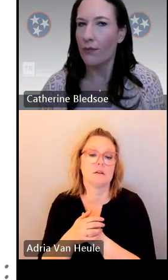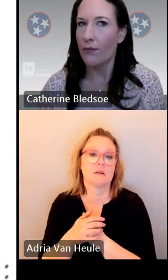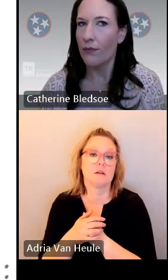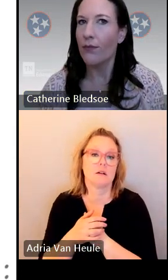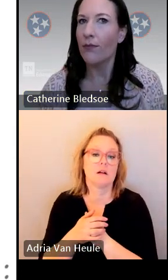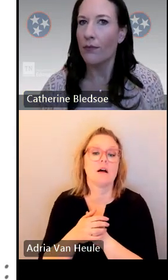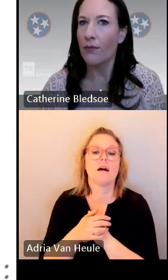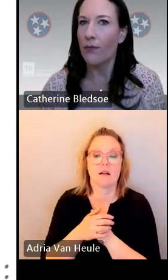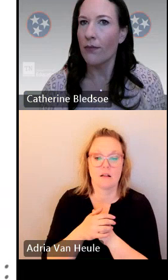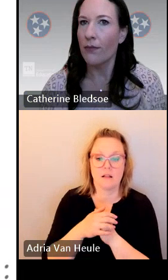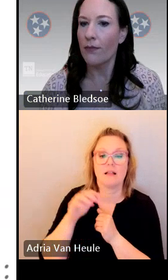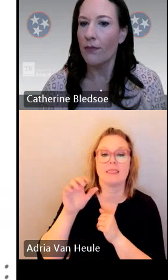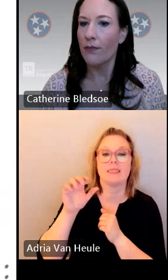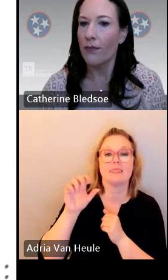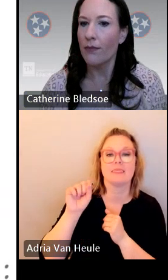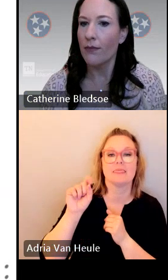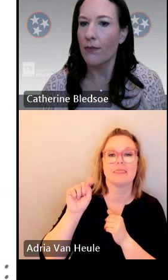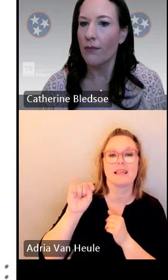She said the stipend form.